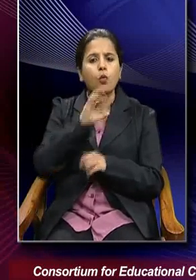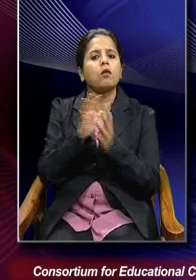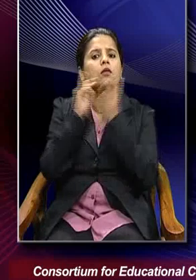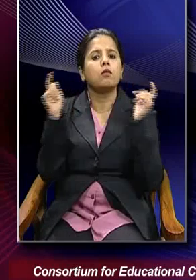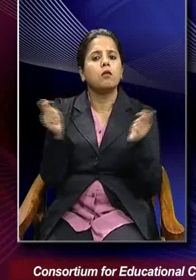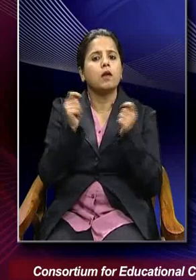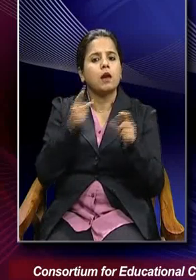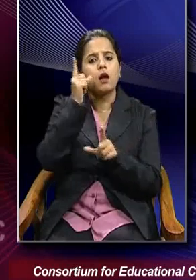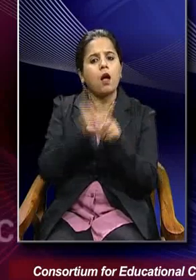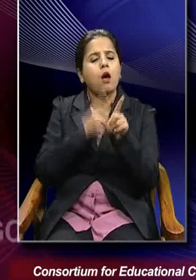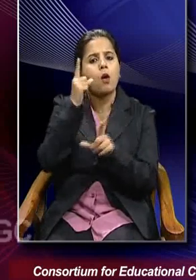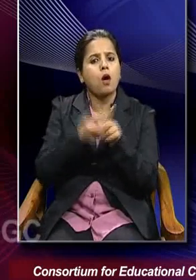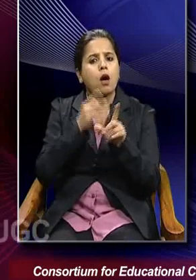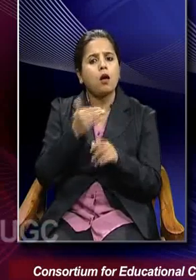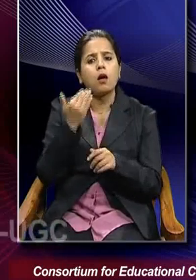celebrated annually since